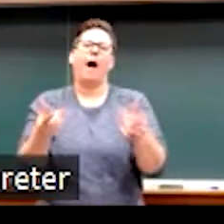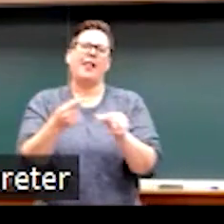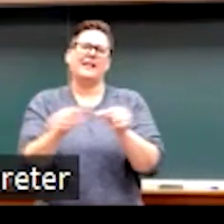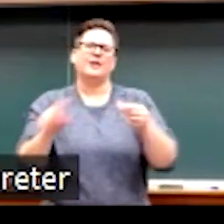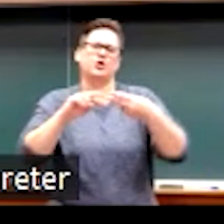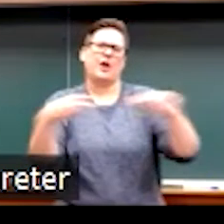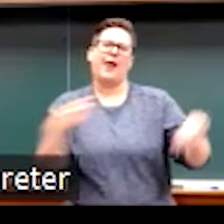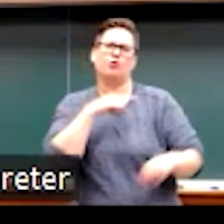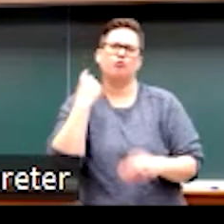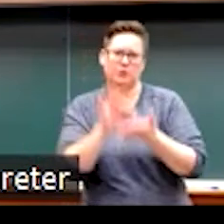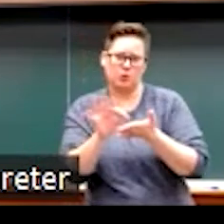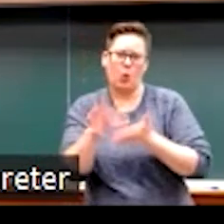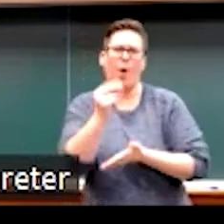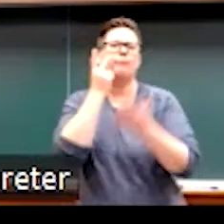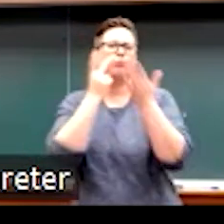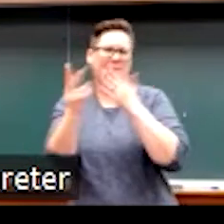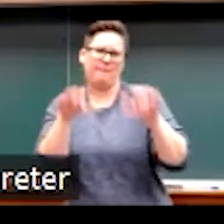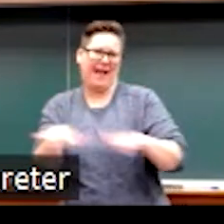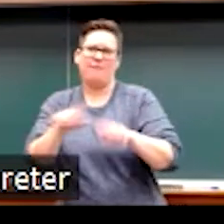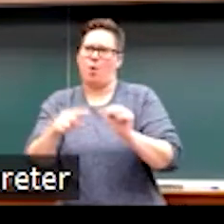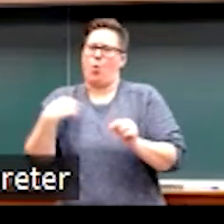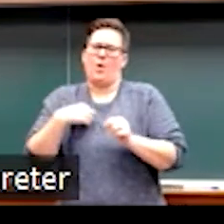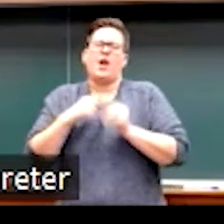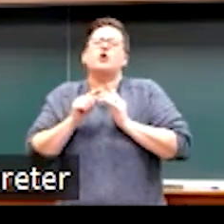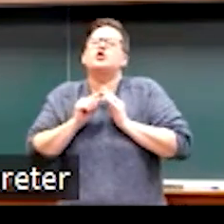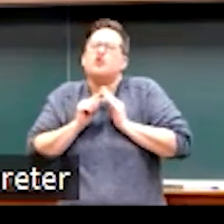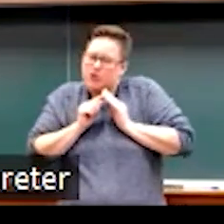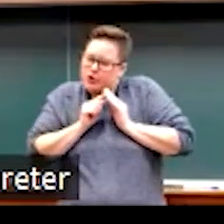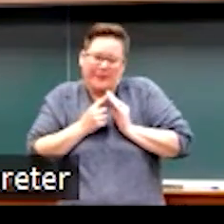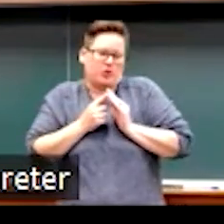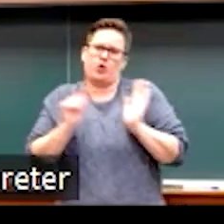the prediction of some of these behaviors, but we are just scratching the